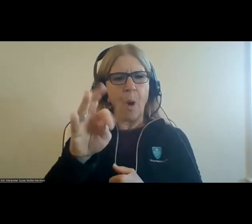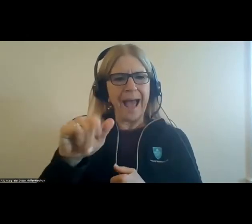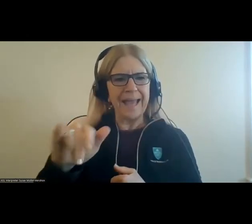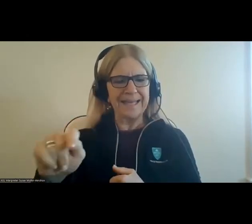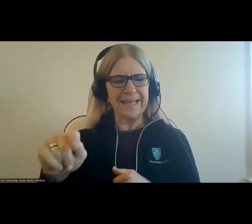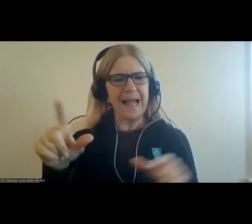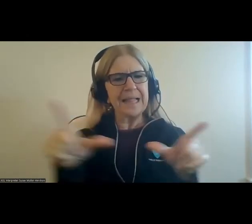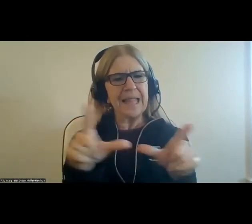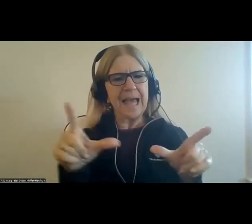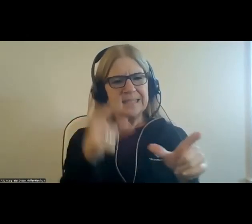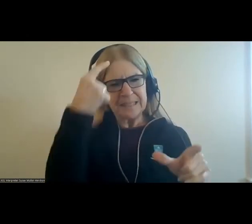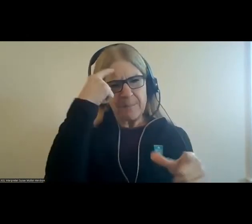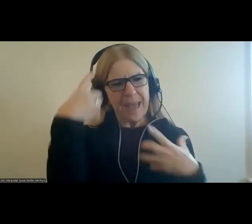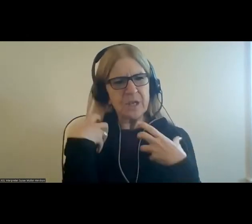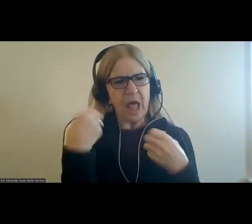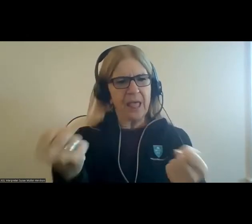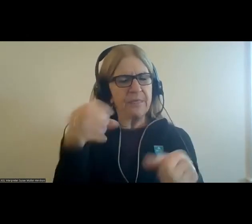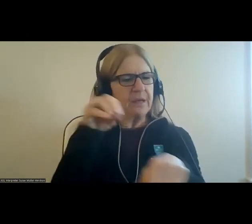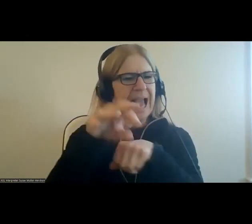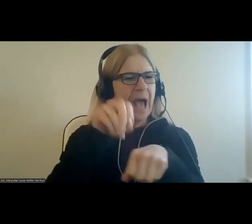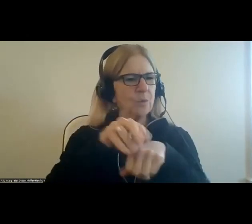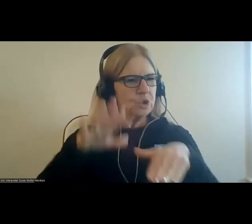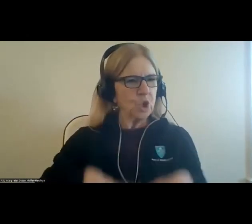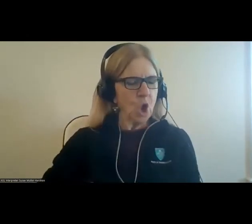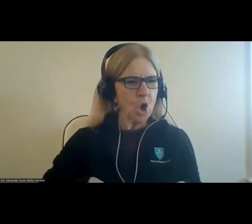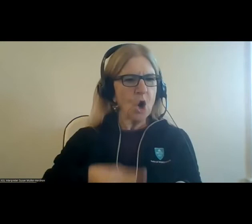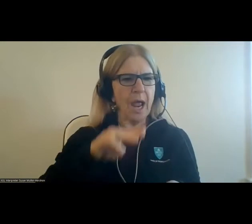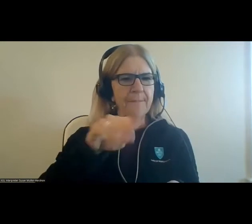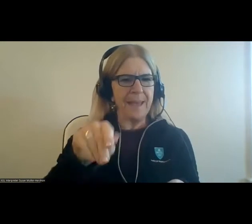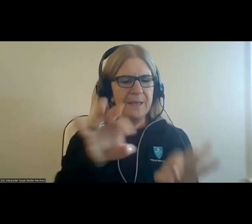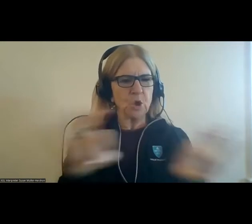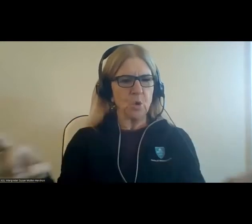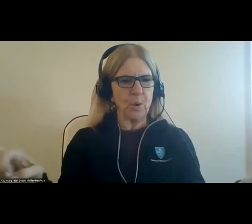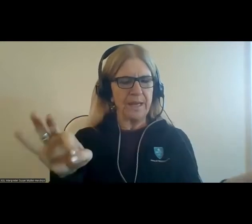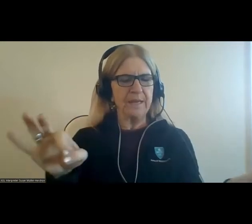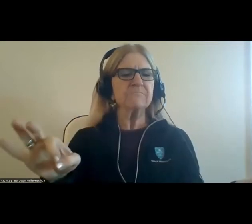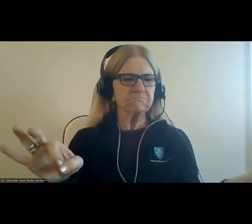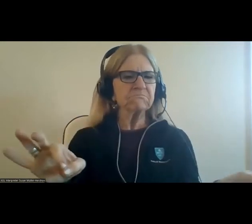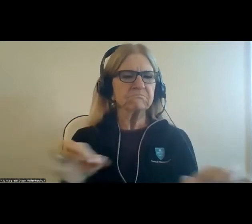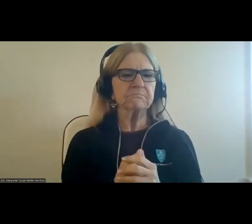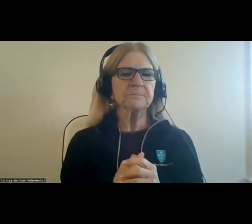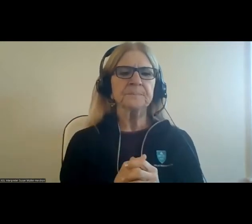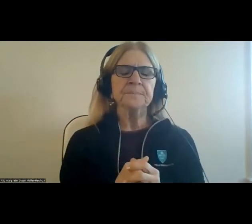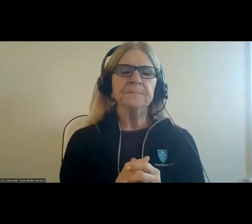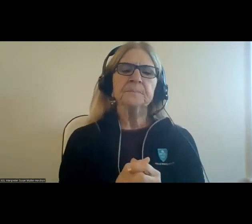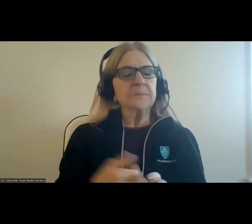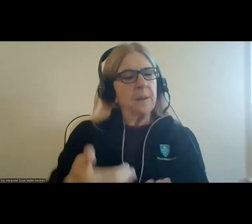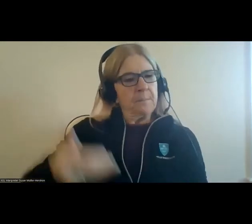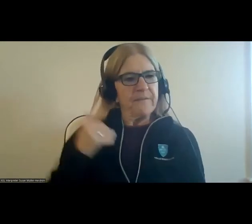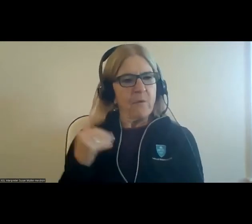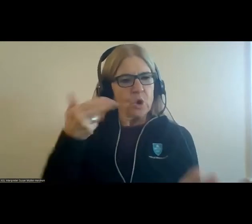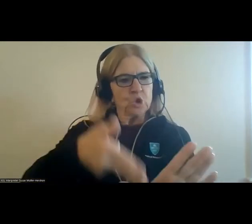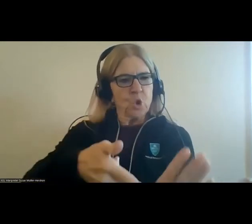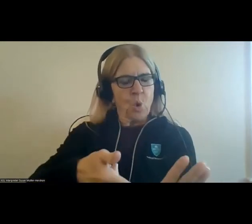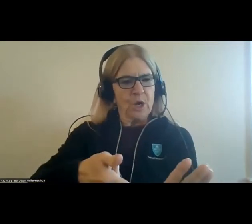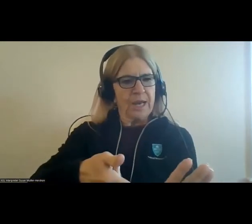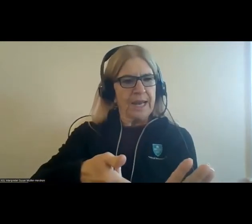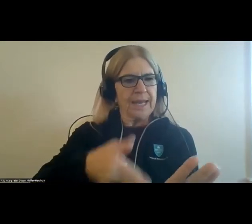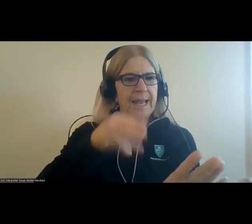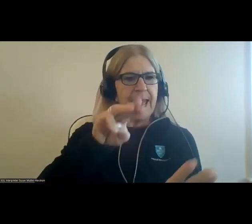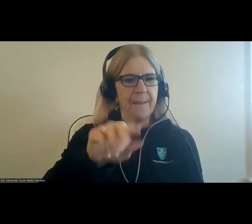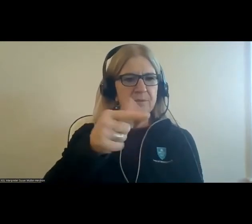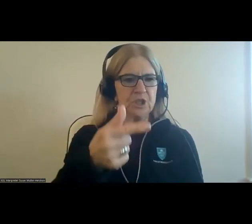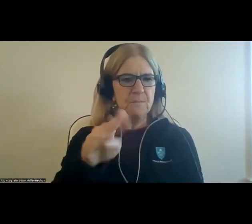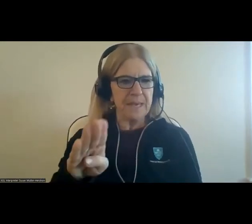licensed mental health counselor with a master's degree from William James College. Prior to joining the Mass General Brigham Employee